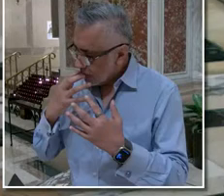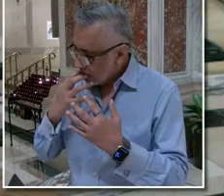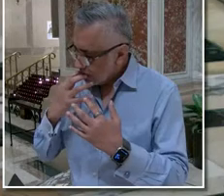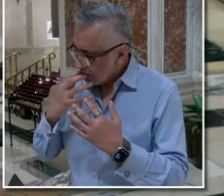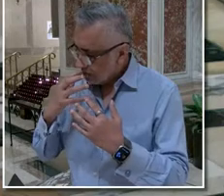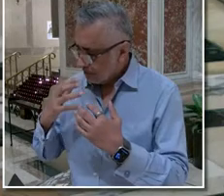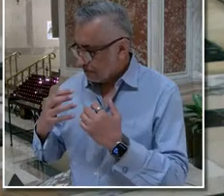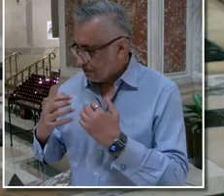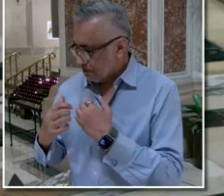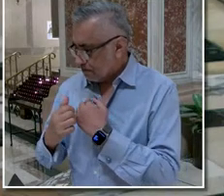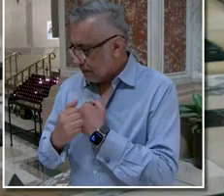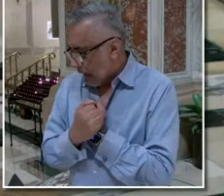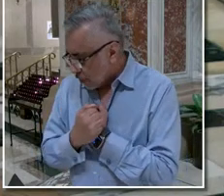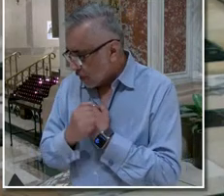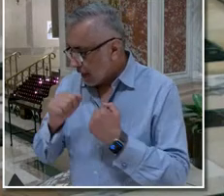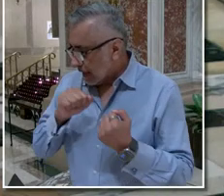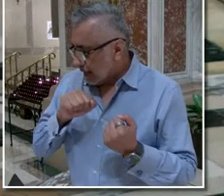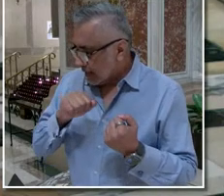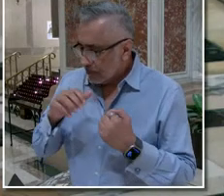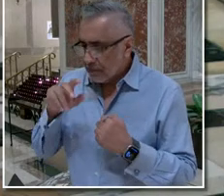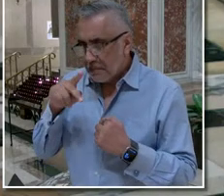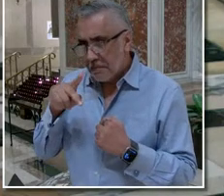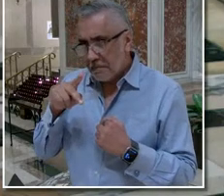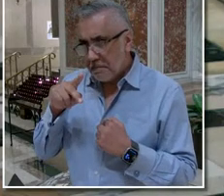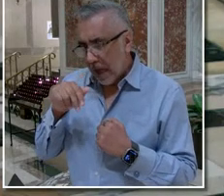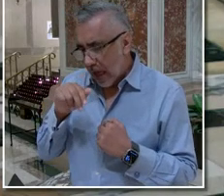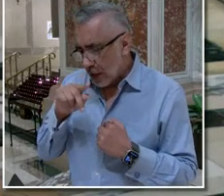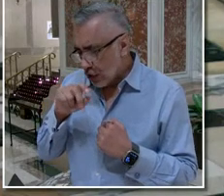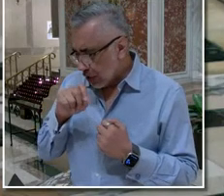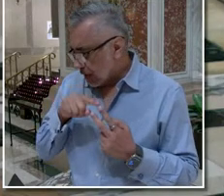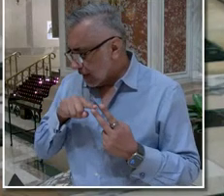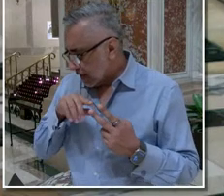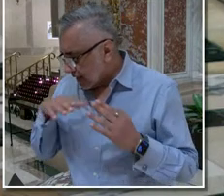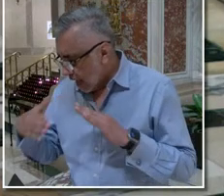pasión, muerte y resurrección de Cristo.